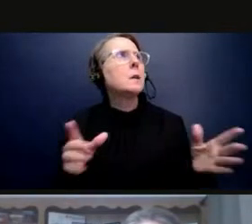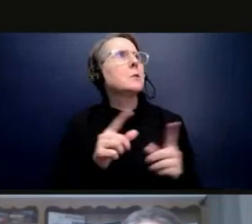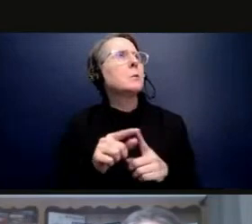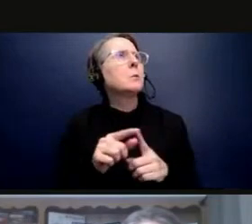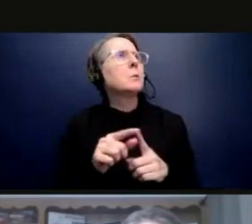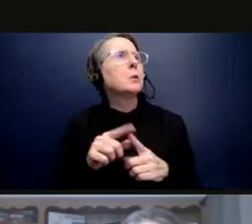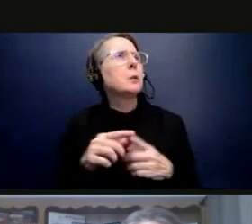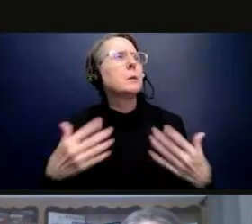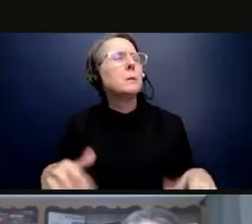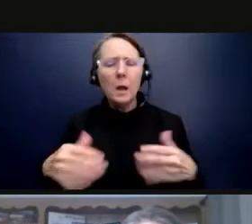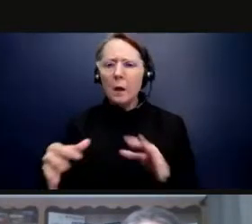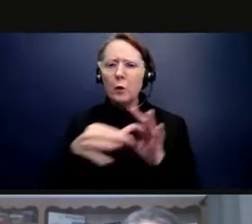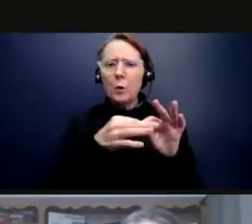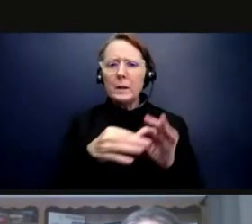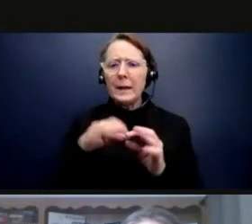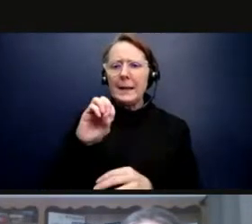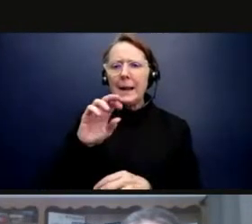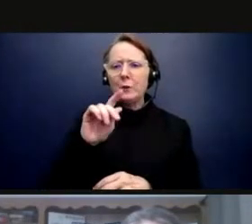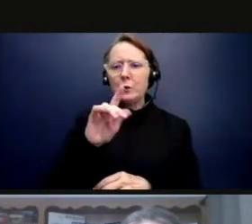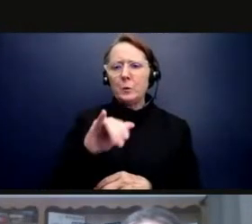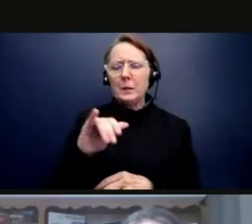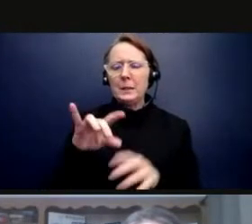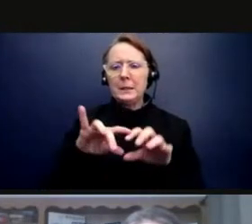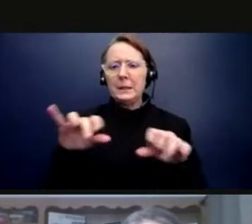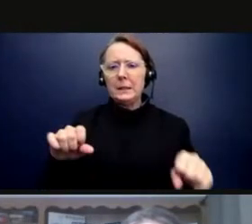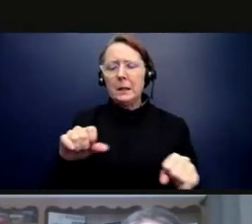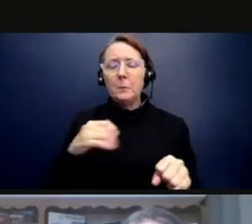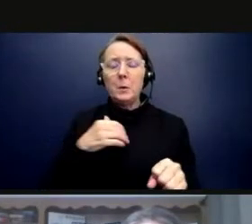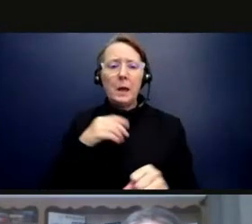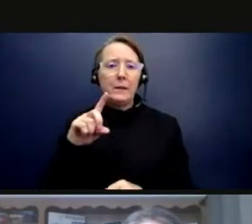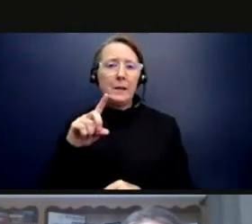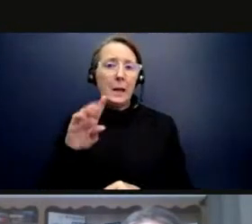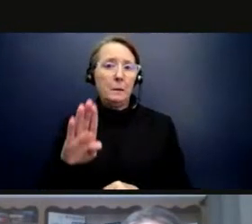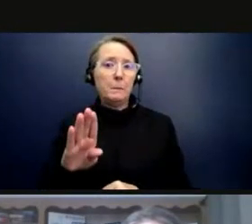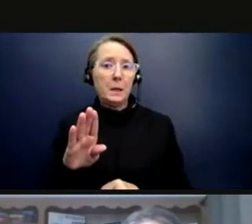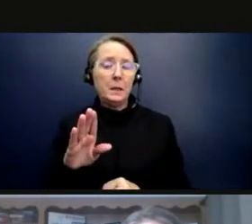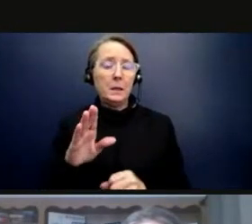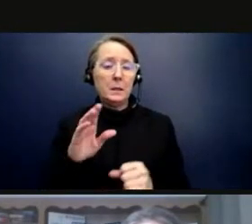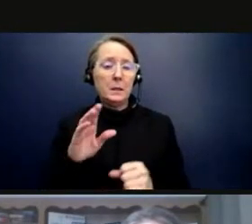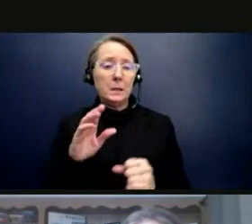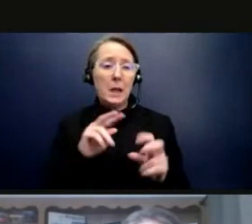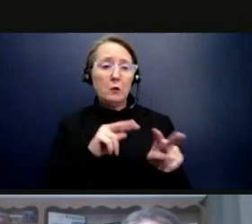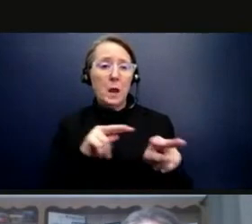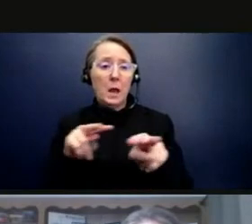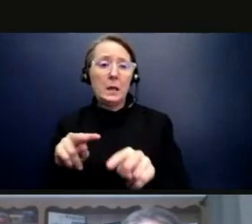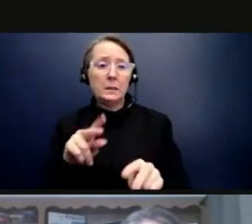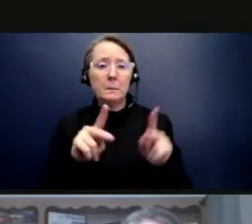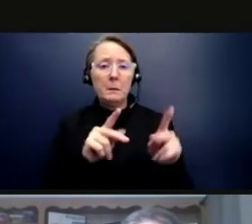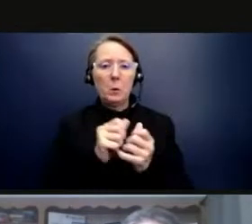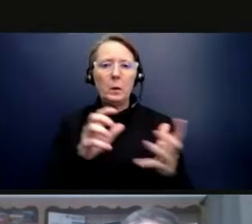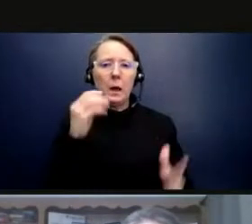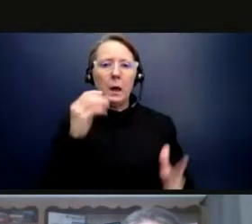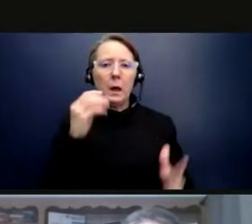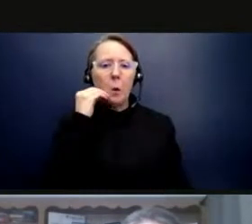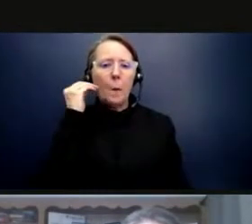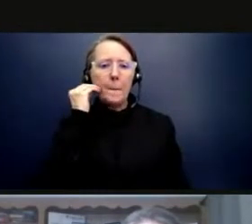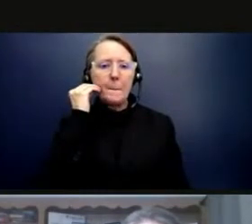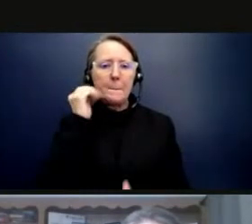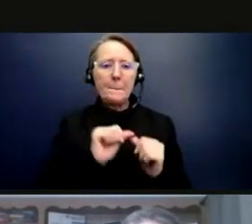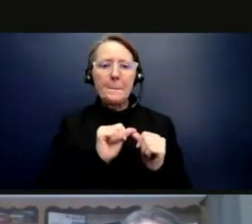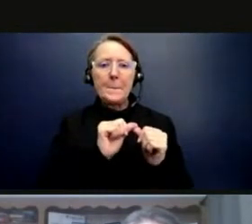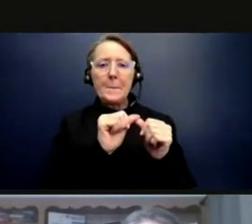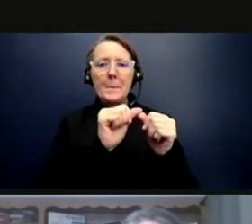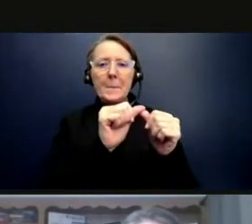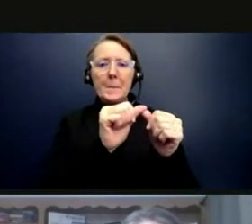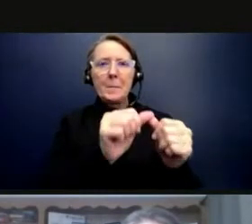the coordinated entry system, and we have a database that actually tracks the homeless people on an ongoing